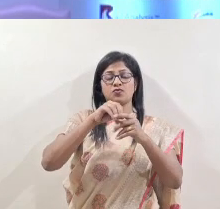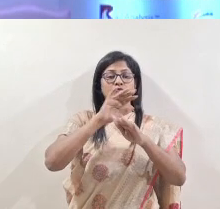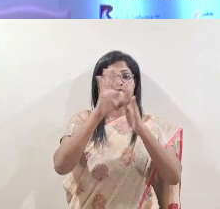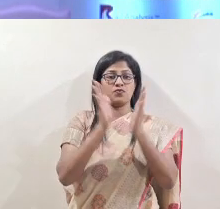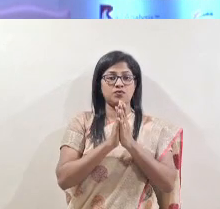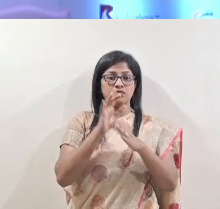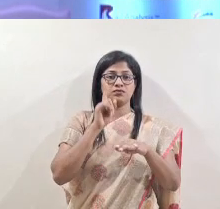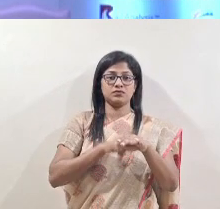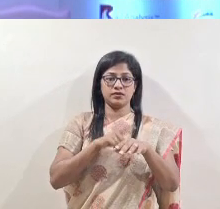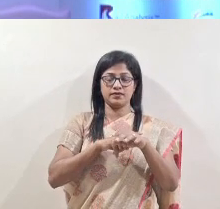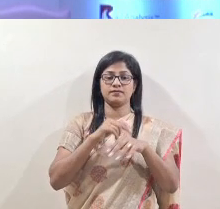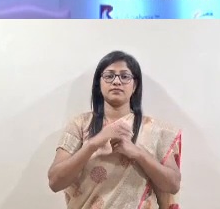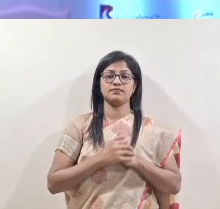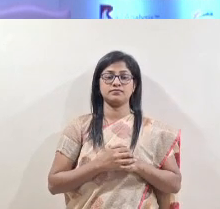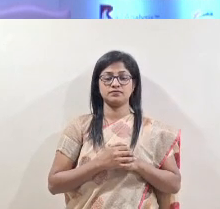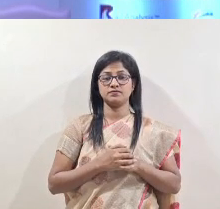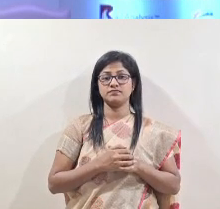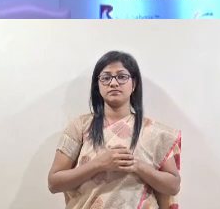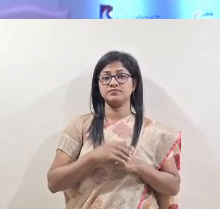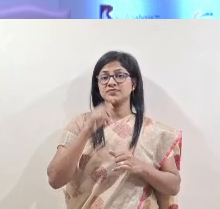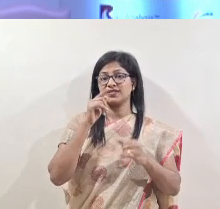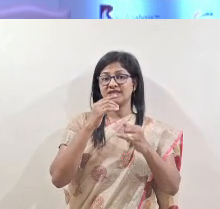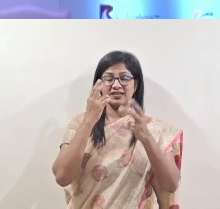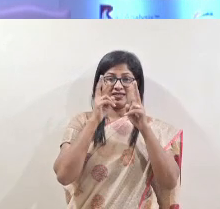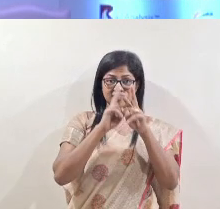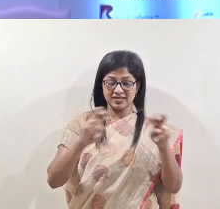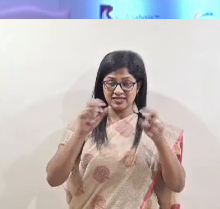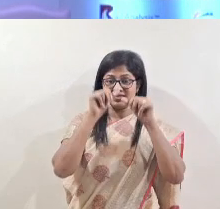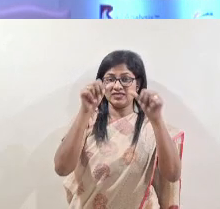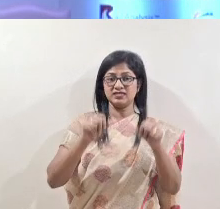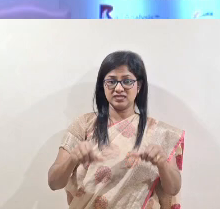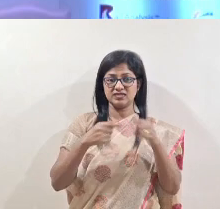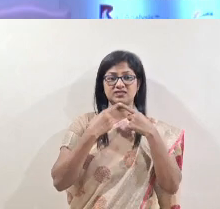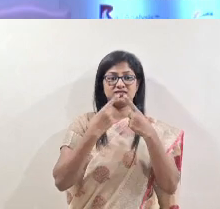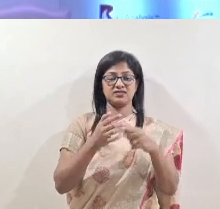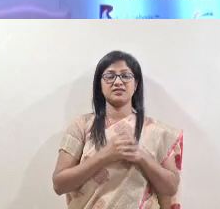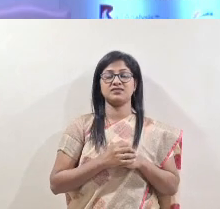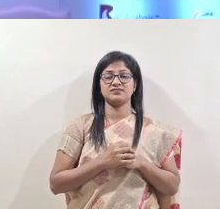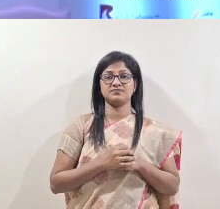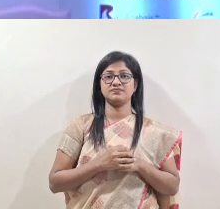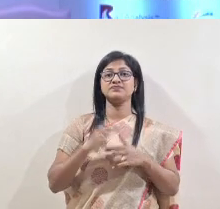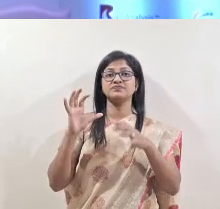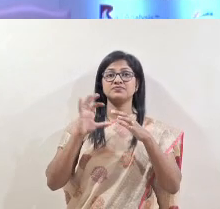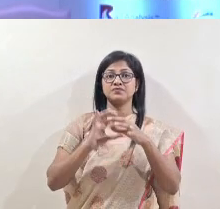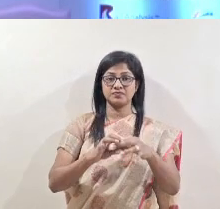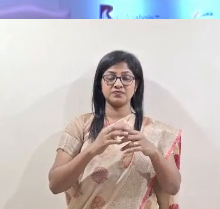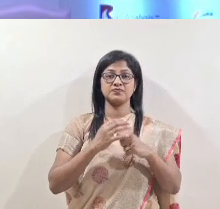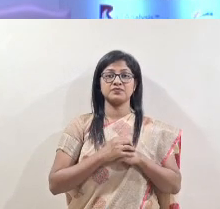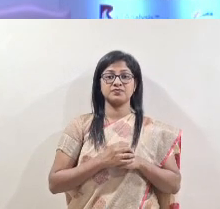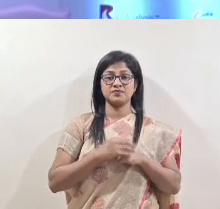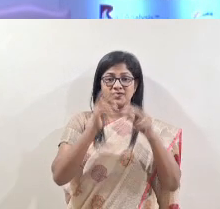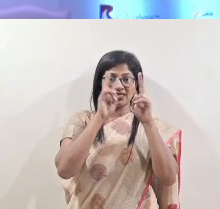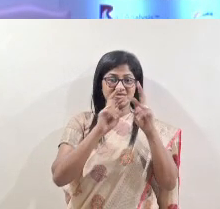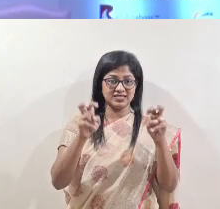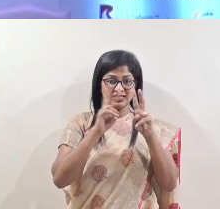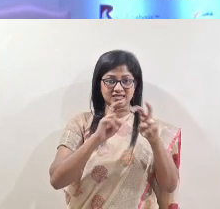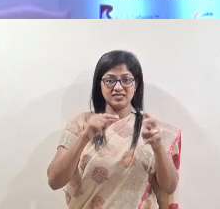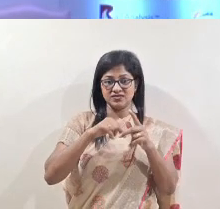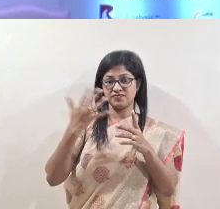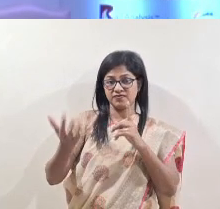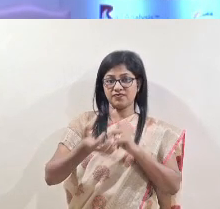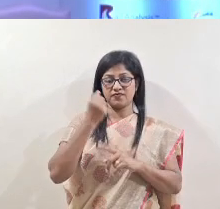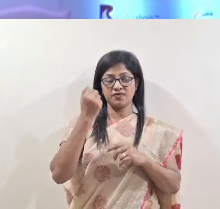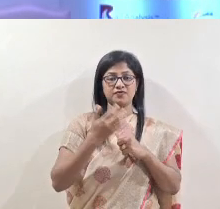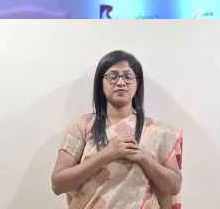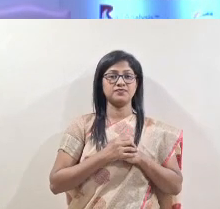results, like based on the analysis, what we found, the estimated critical gap based on green